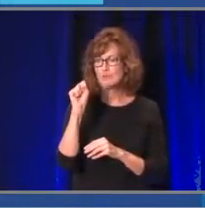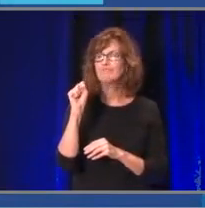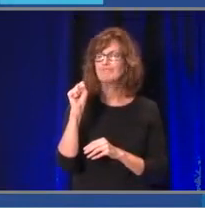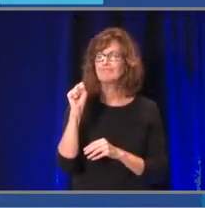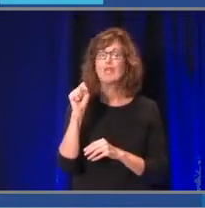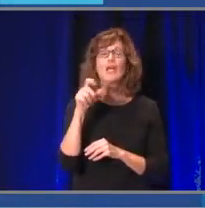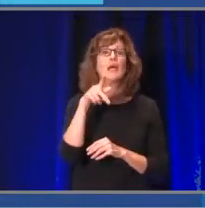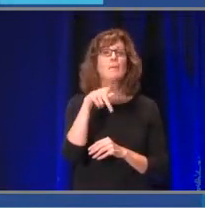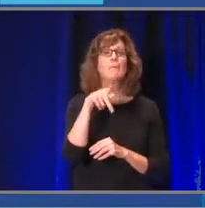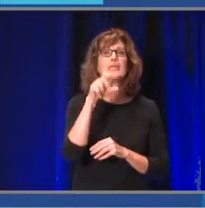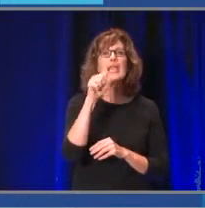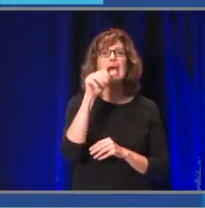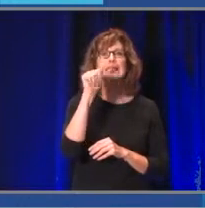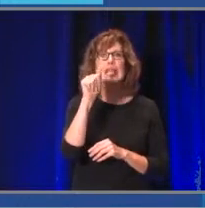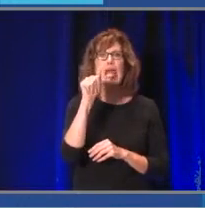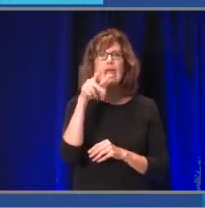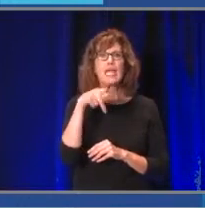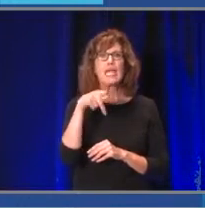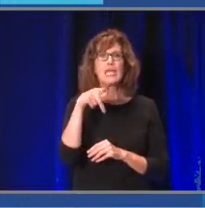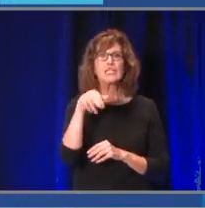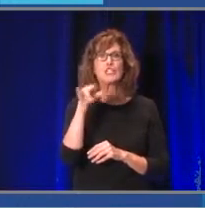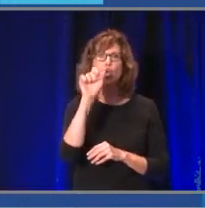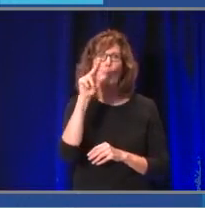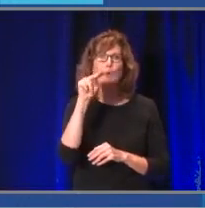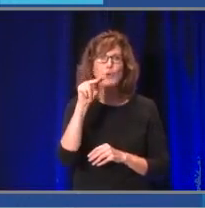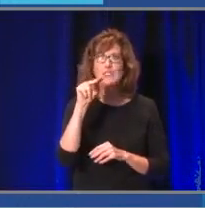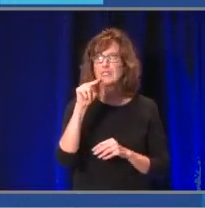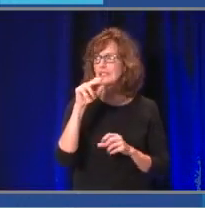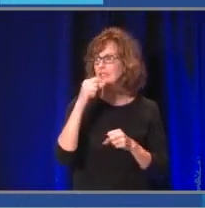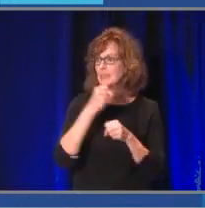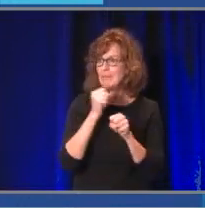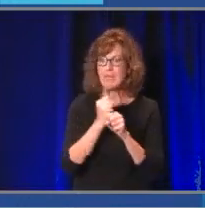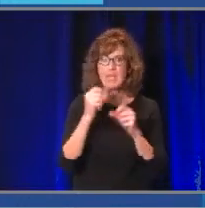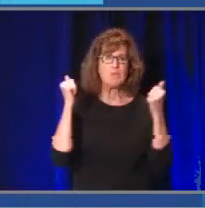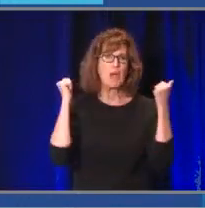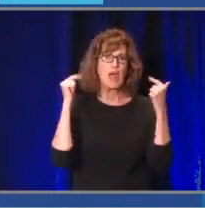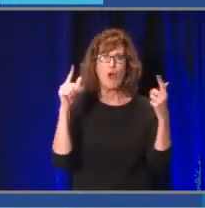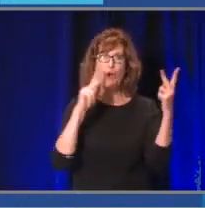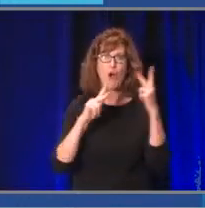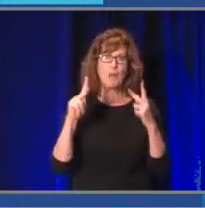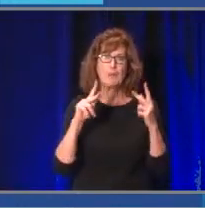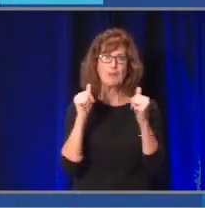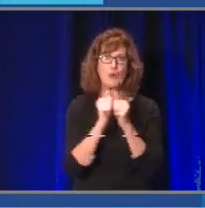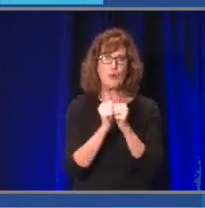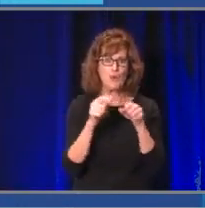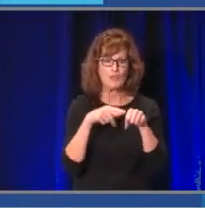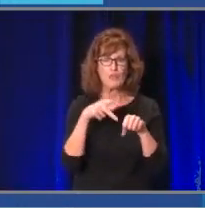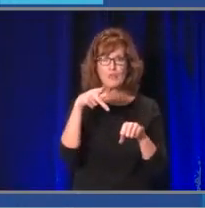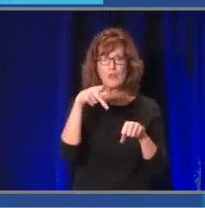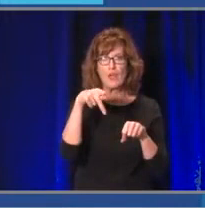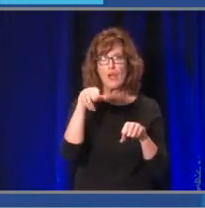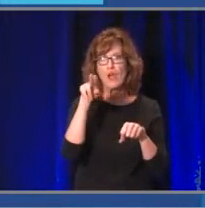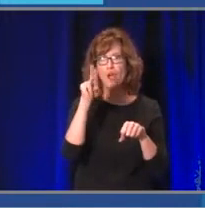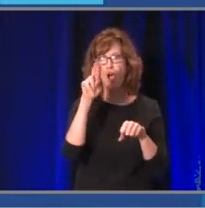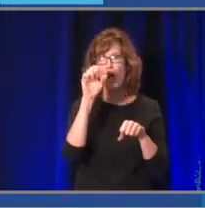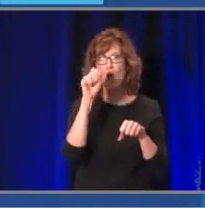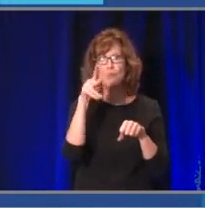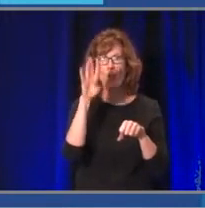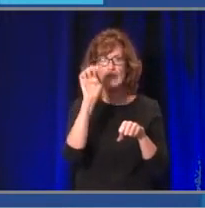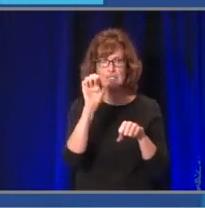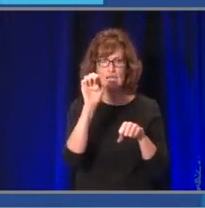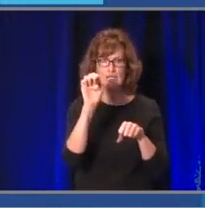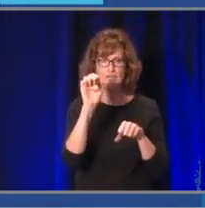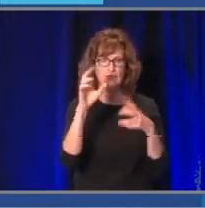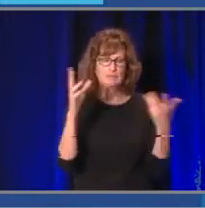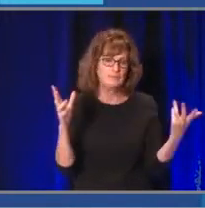by any person that has a prostate. So it turns out that PSA is not a very good tumor